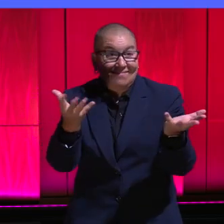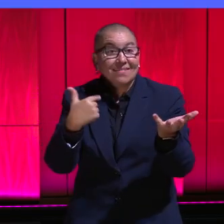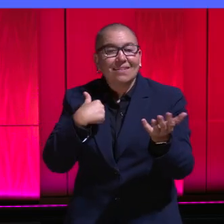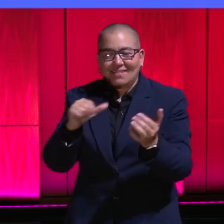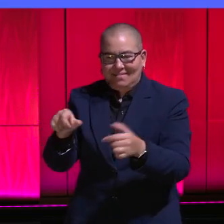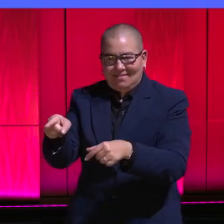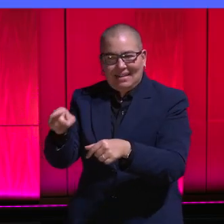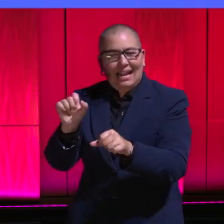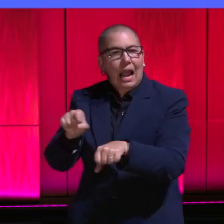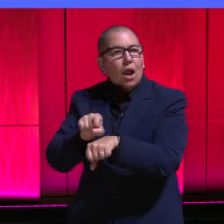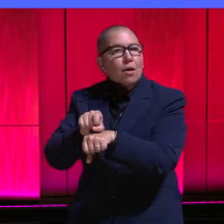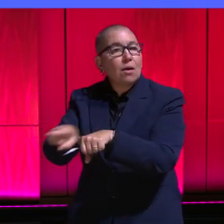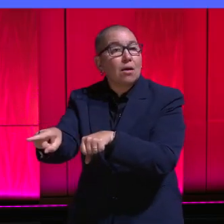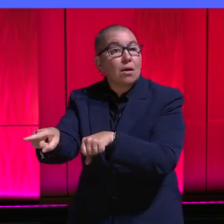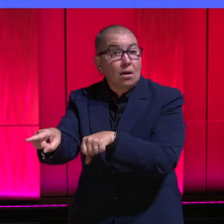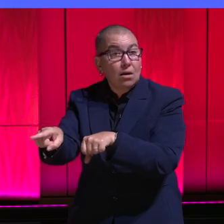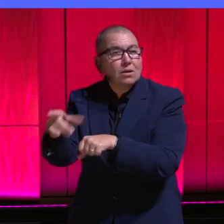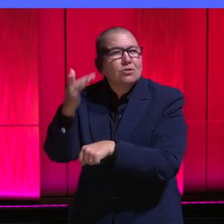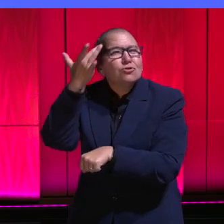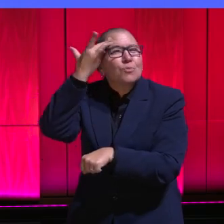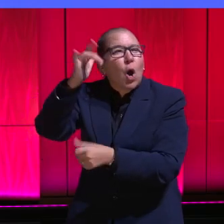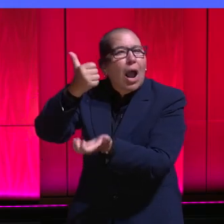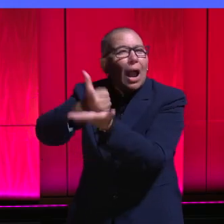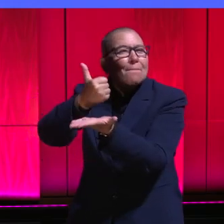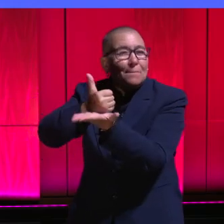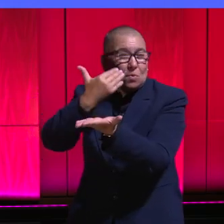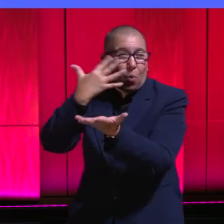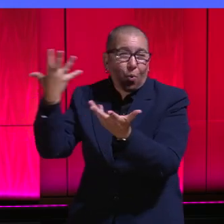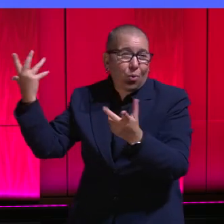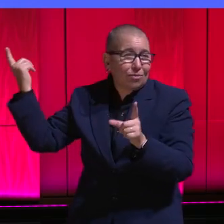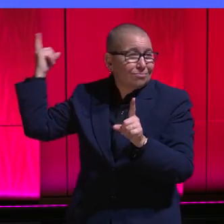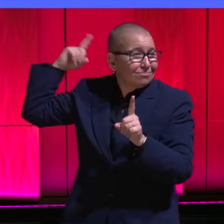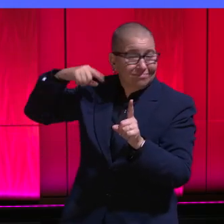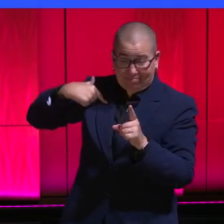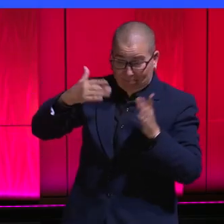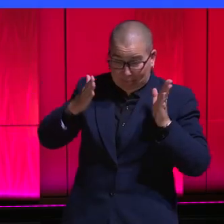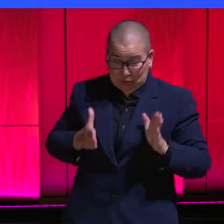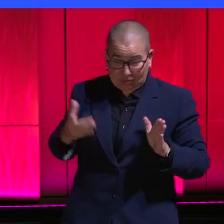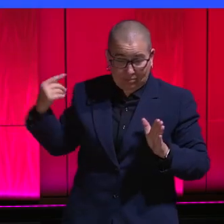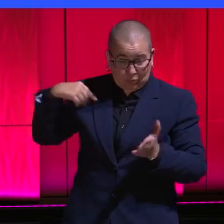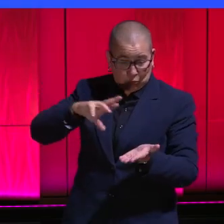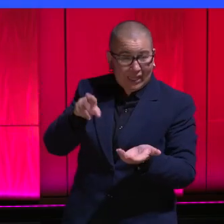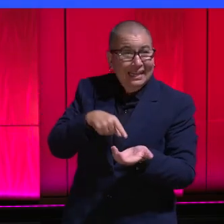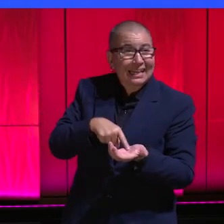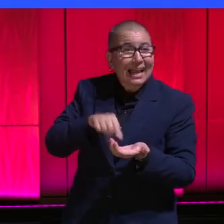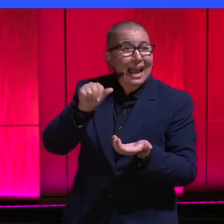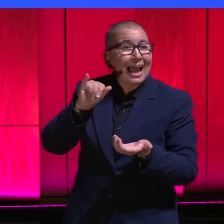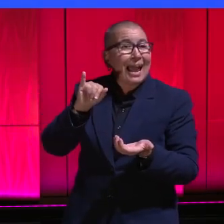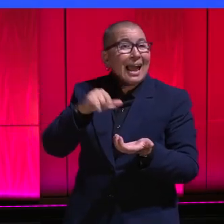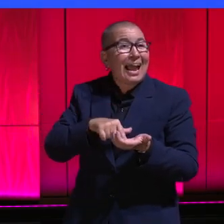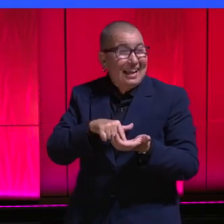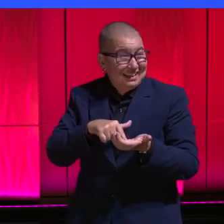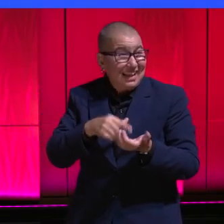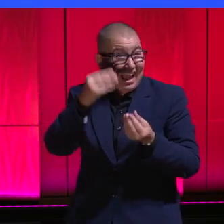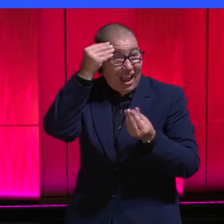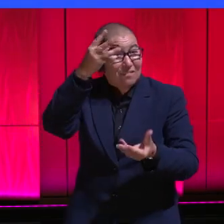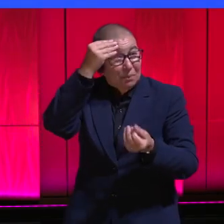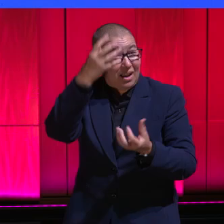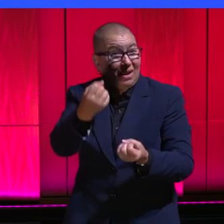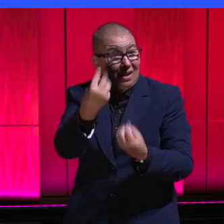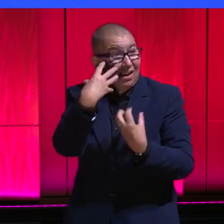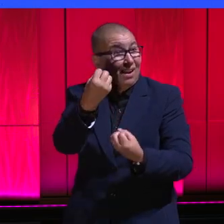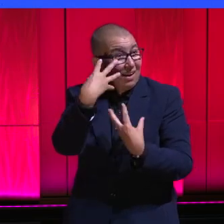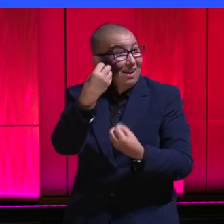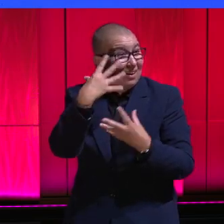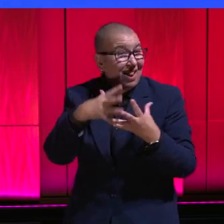companion that will help you reduce that overflow of information so you don't have to dig through complex logs or